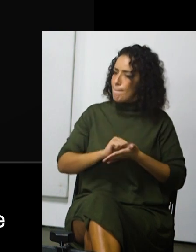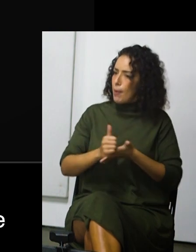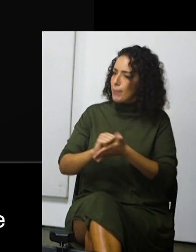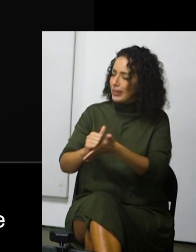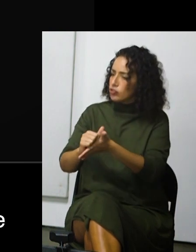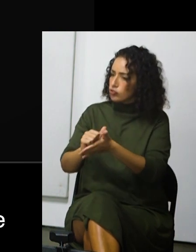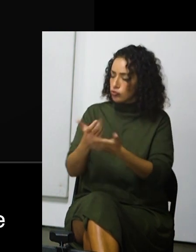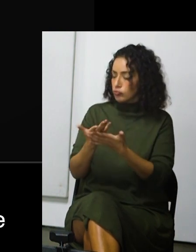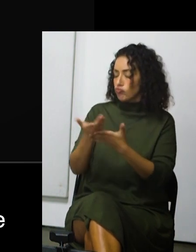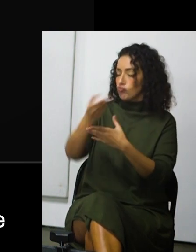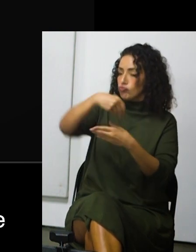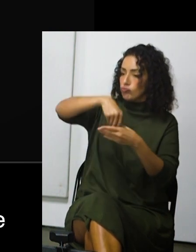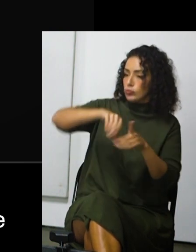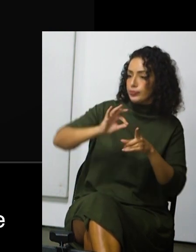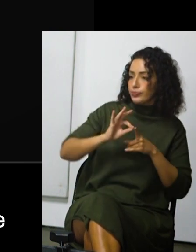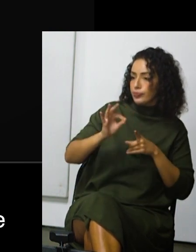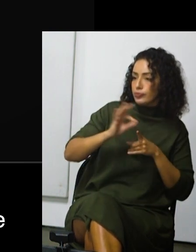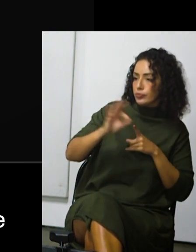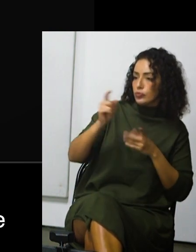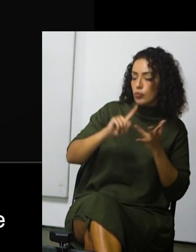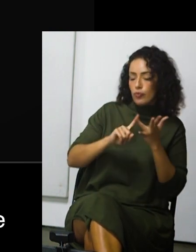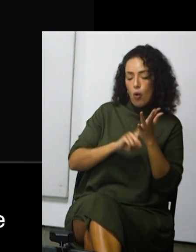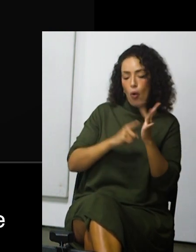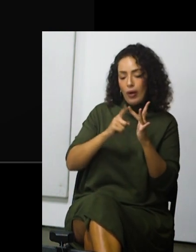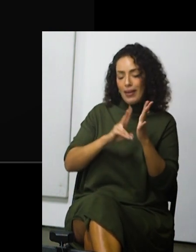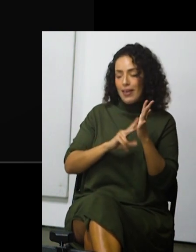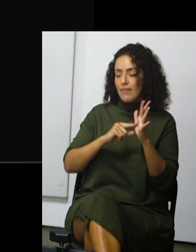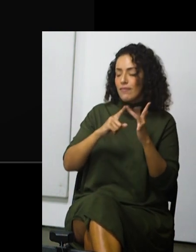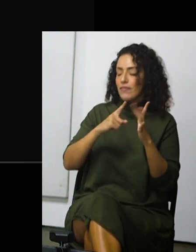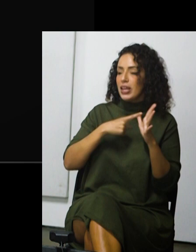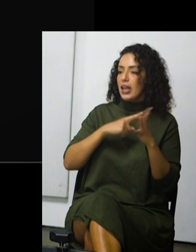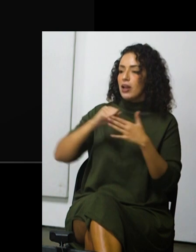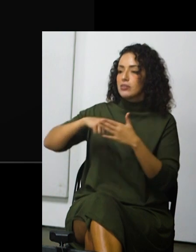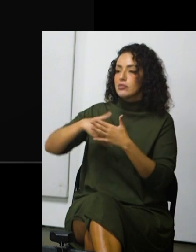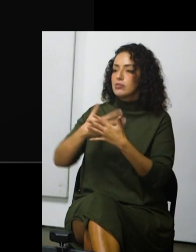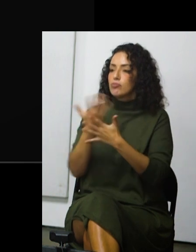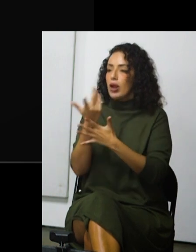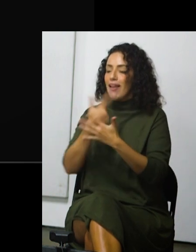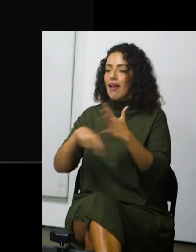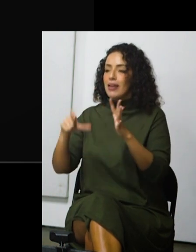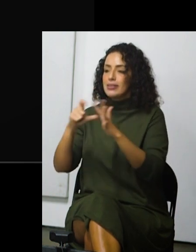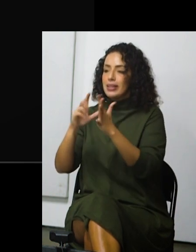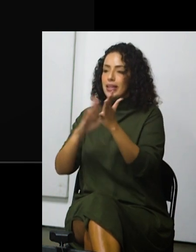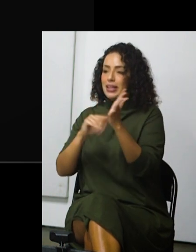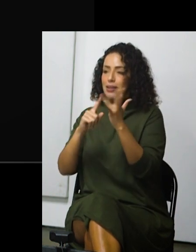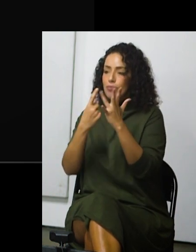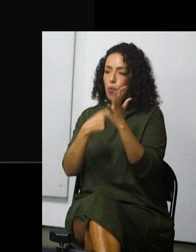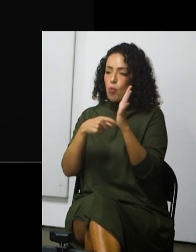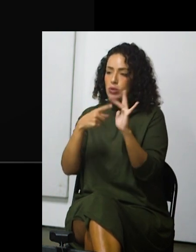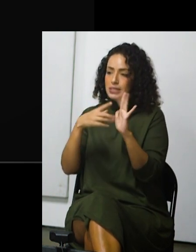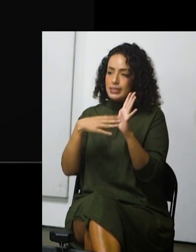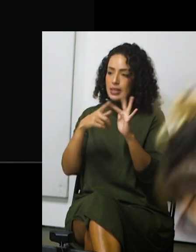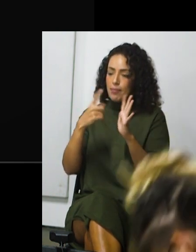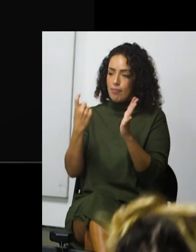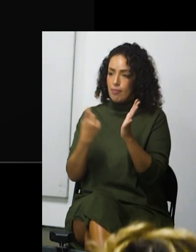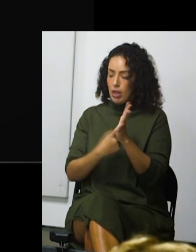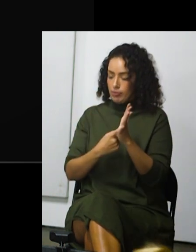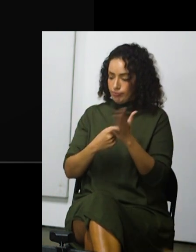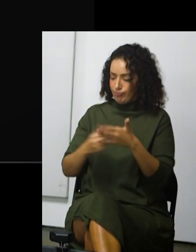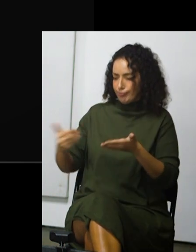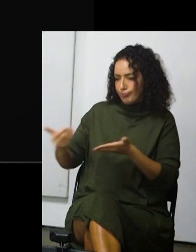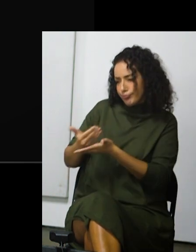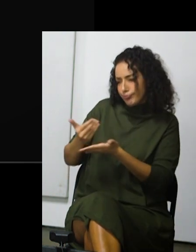featured interviews with Olivia Spring, Abby Palmer, and Dee Mortimer. So this document collates questions, prompts,